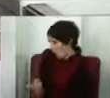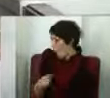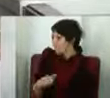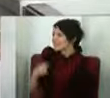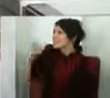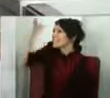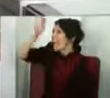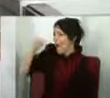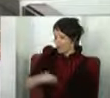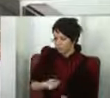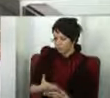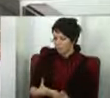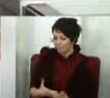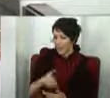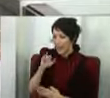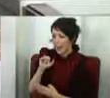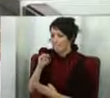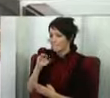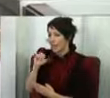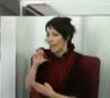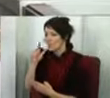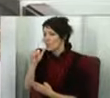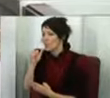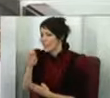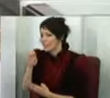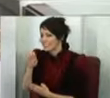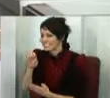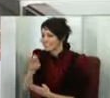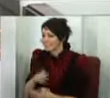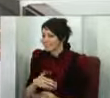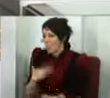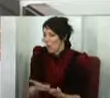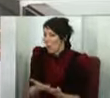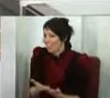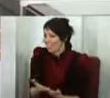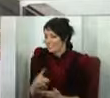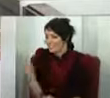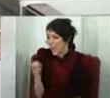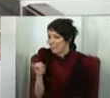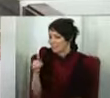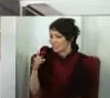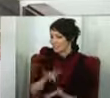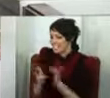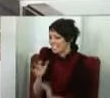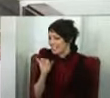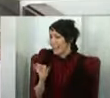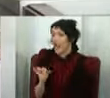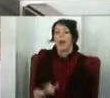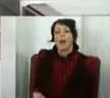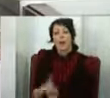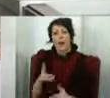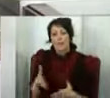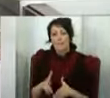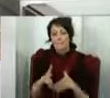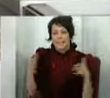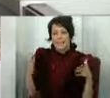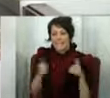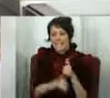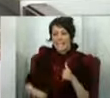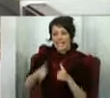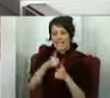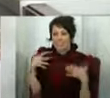I've just been toying with that one. Anyways, the thing about this process for us has been that one of our biggest fears is that our families are not